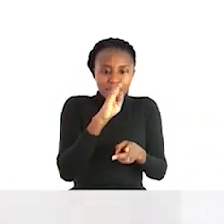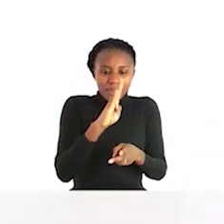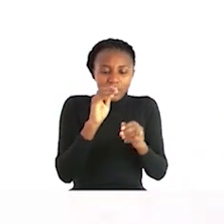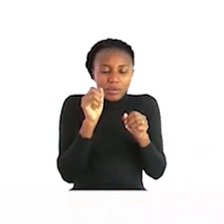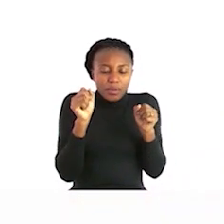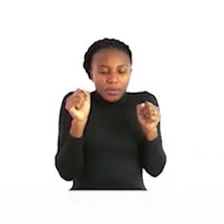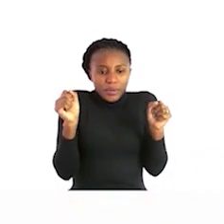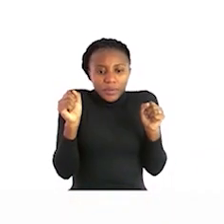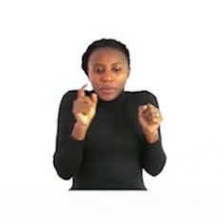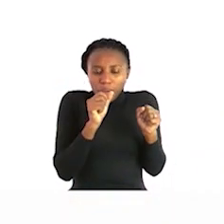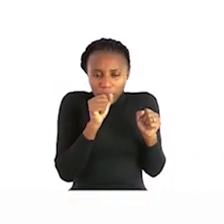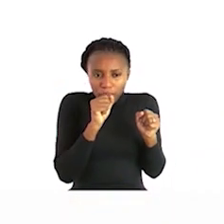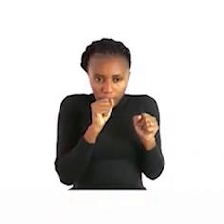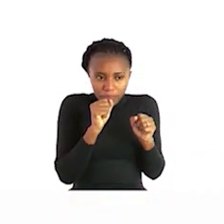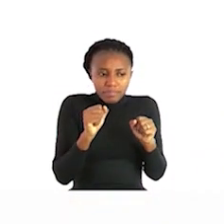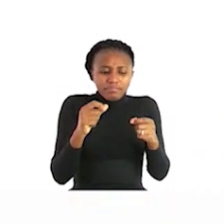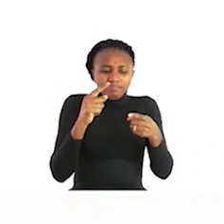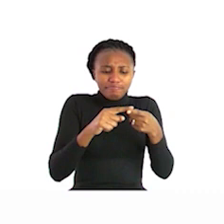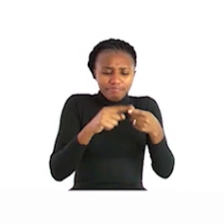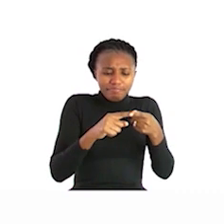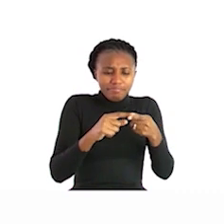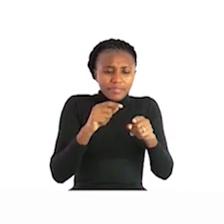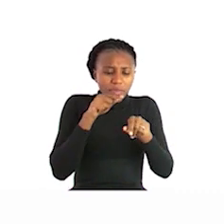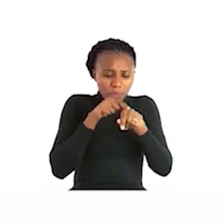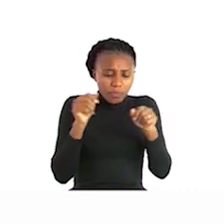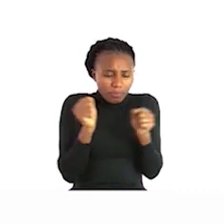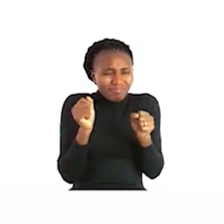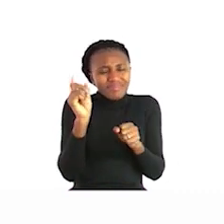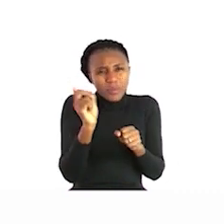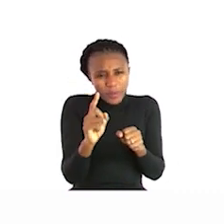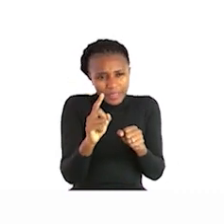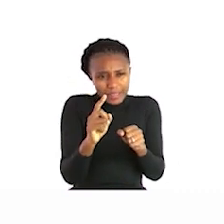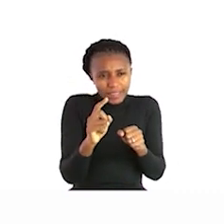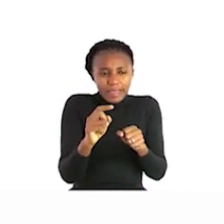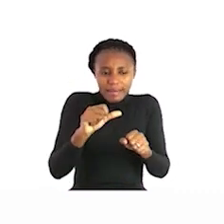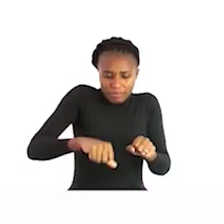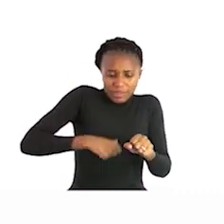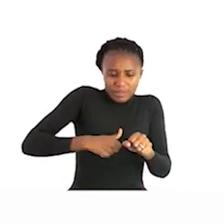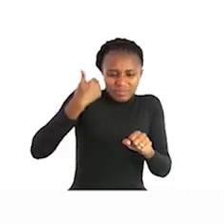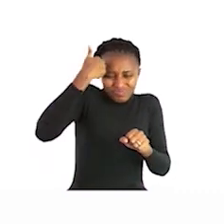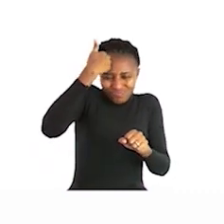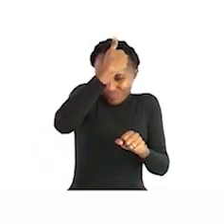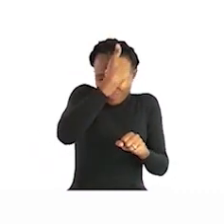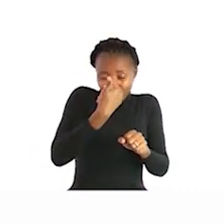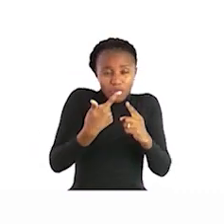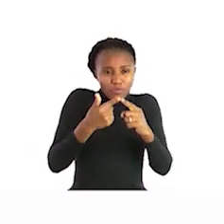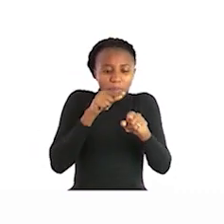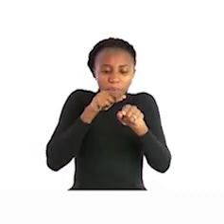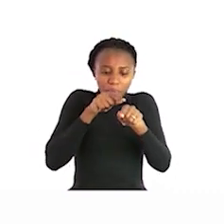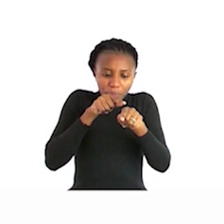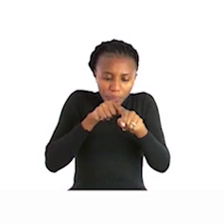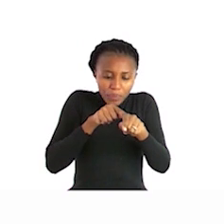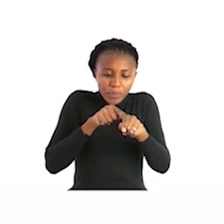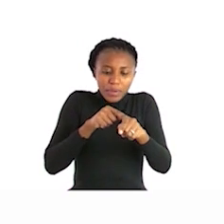malaria. What is malaria? Malaria is a type of fever caused by protozoan parasite which invades the